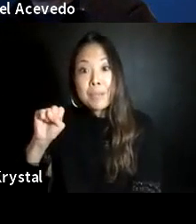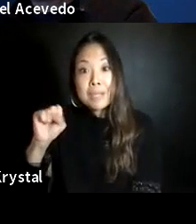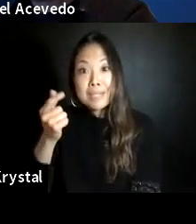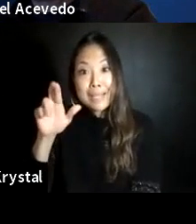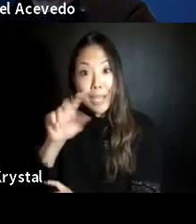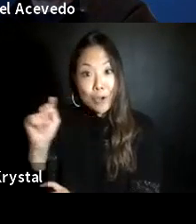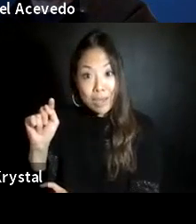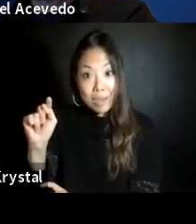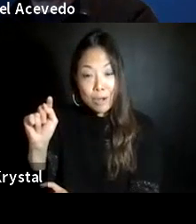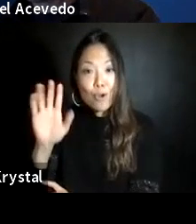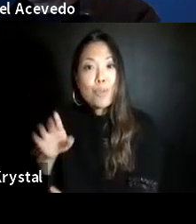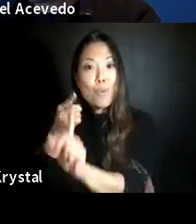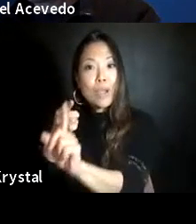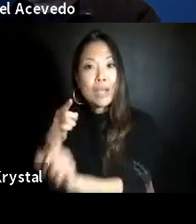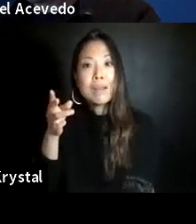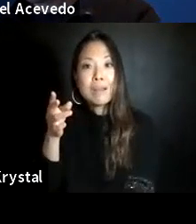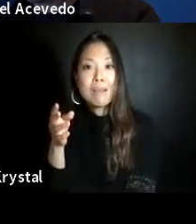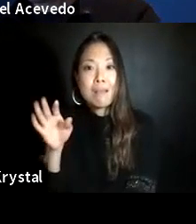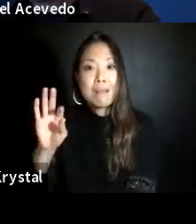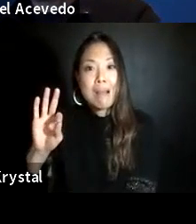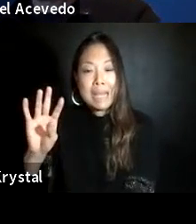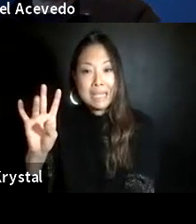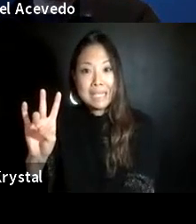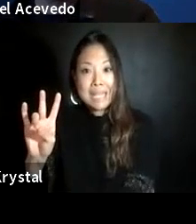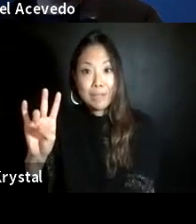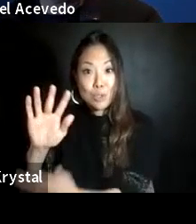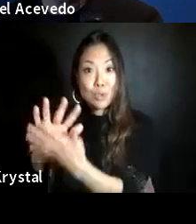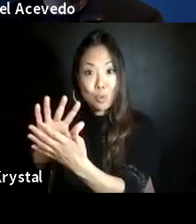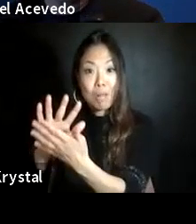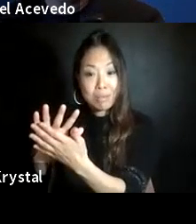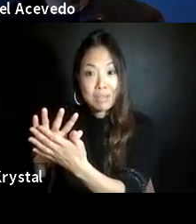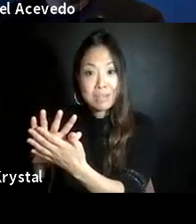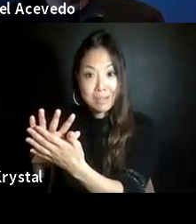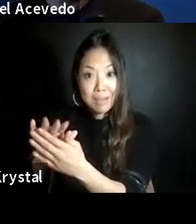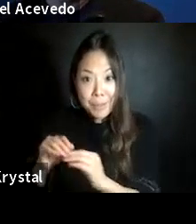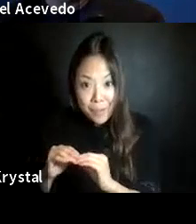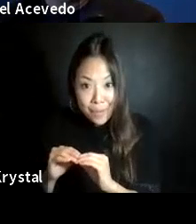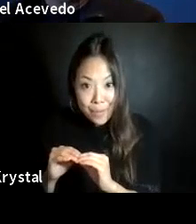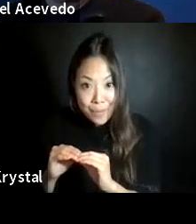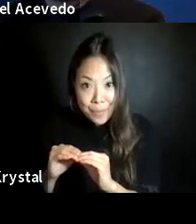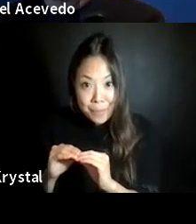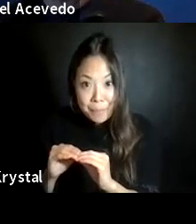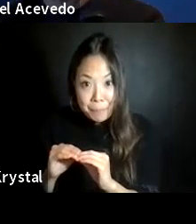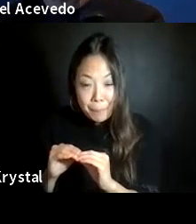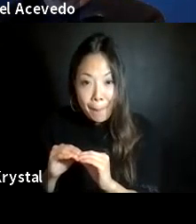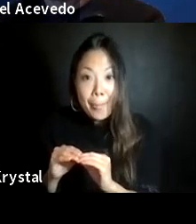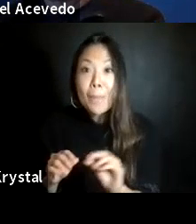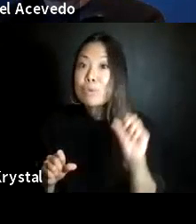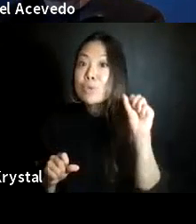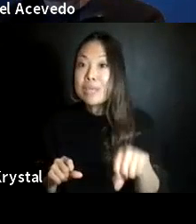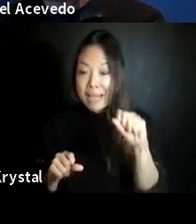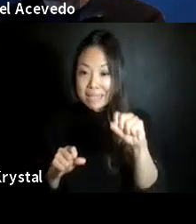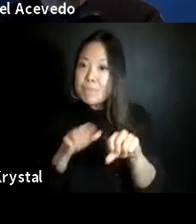that 97 schools. Yep. So yes, and the sending schools would be